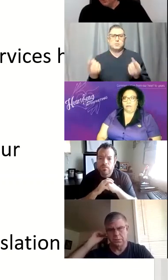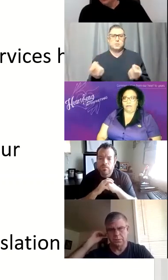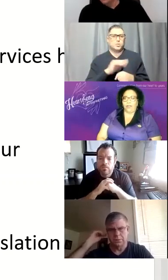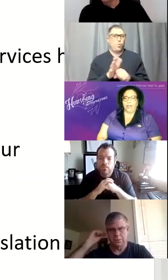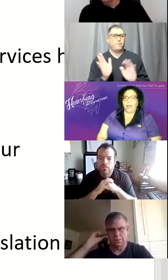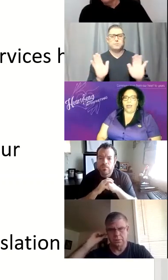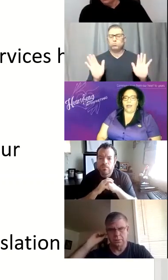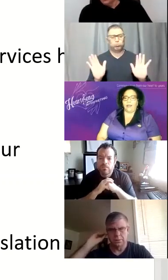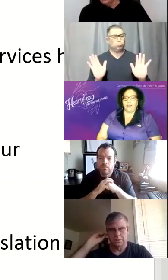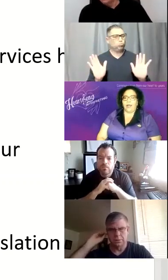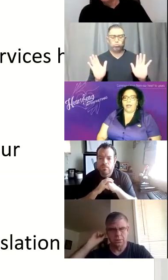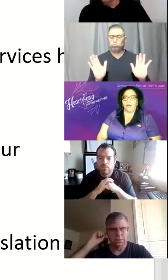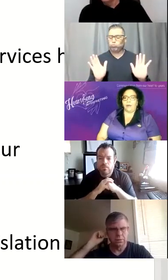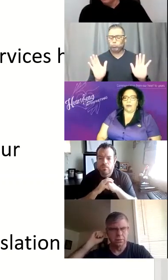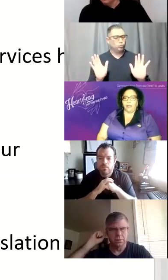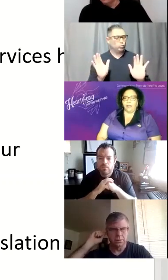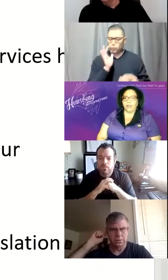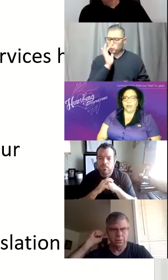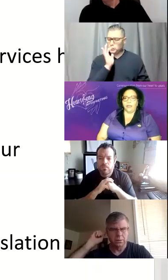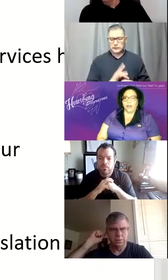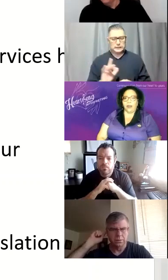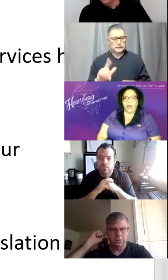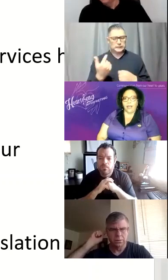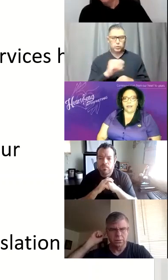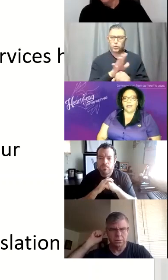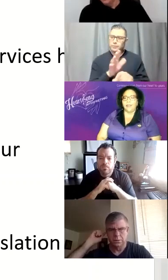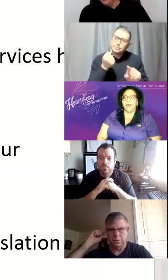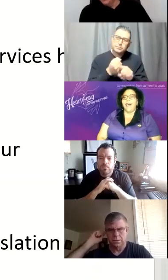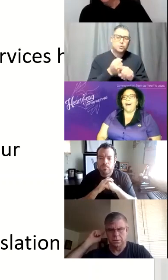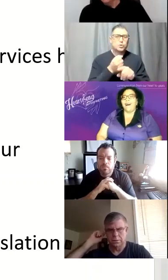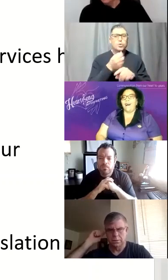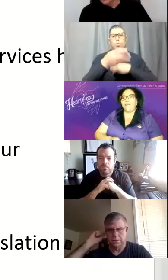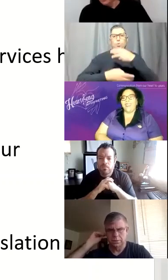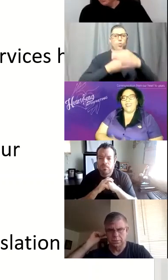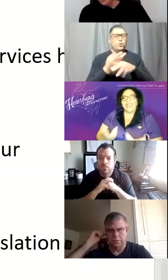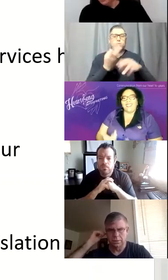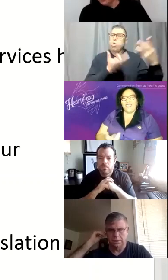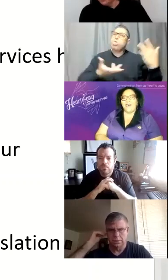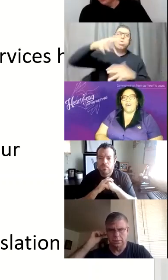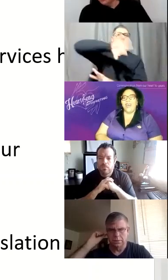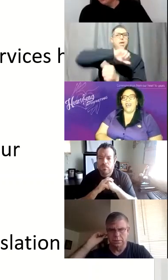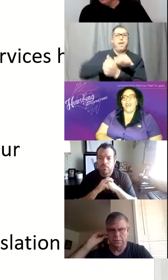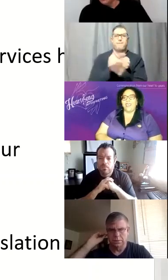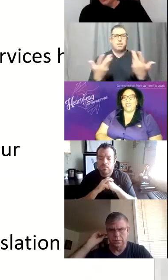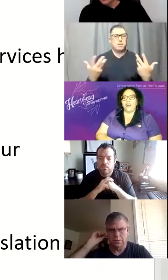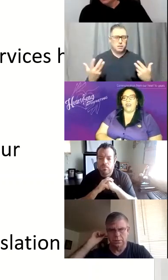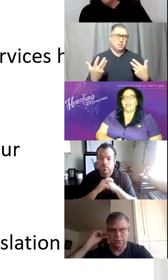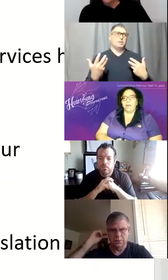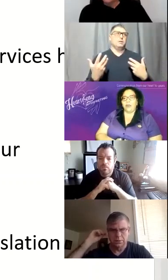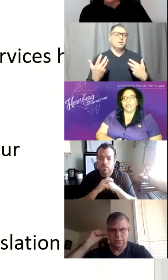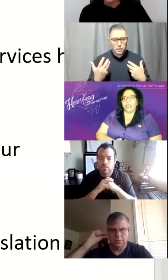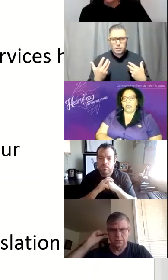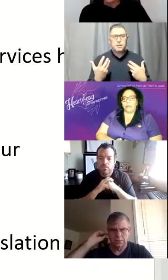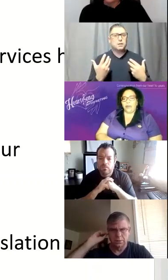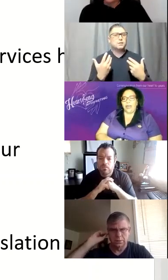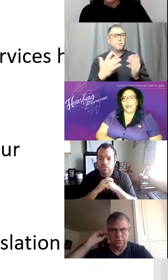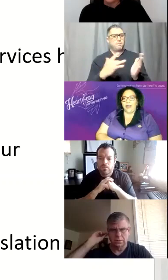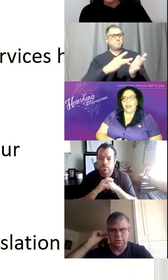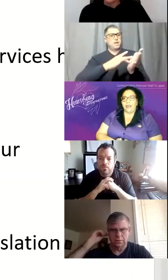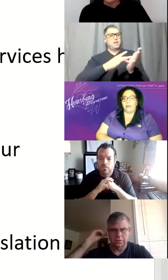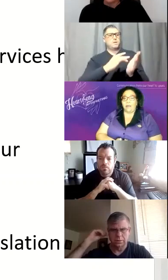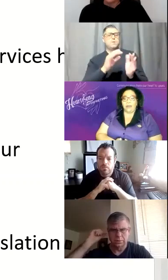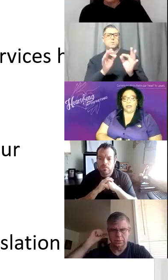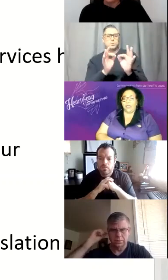has hit the entire world and turned us on our access. So as far as medical